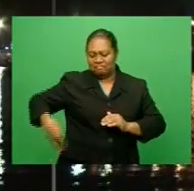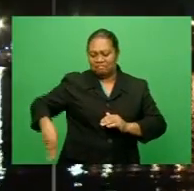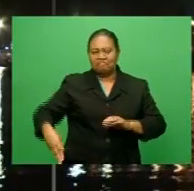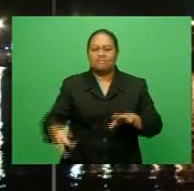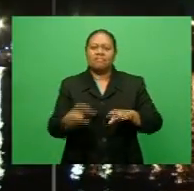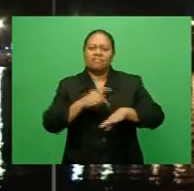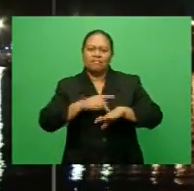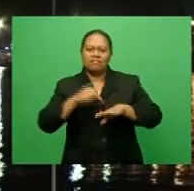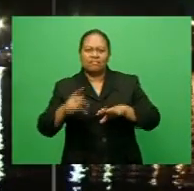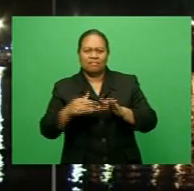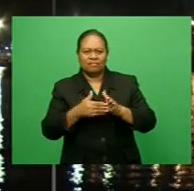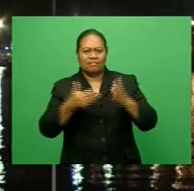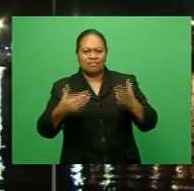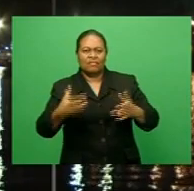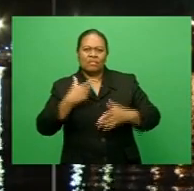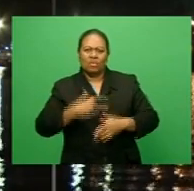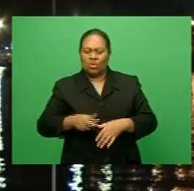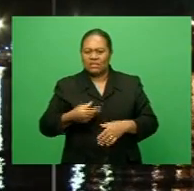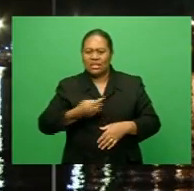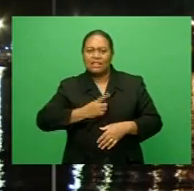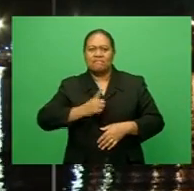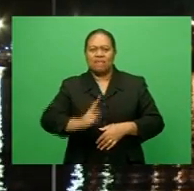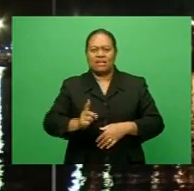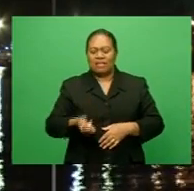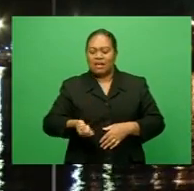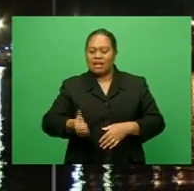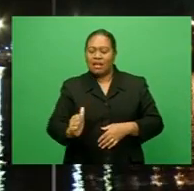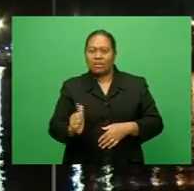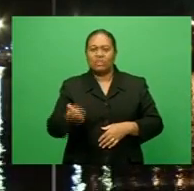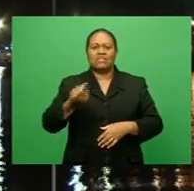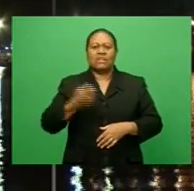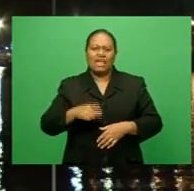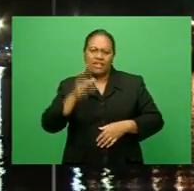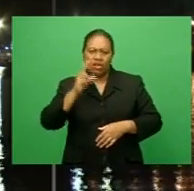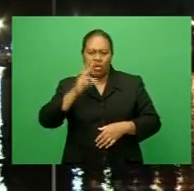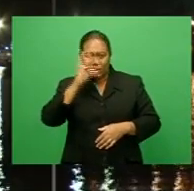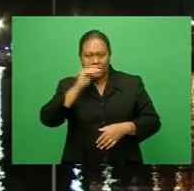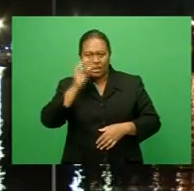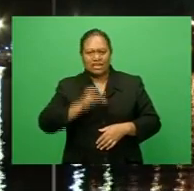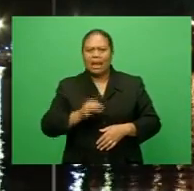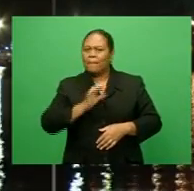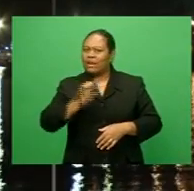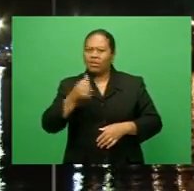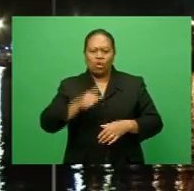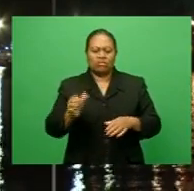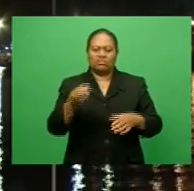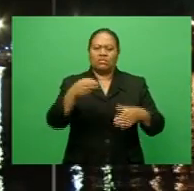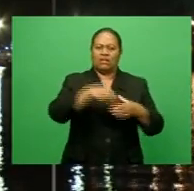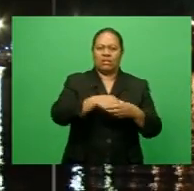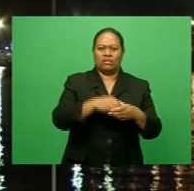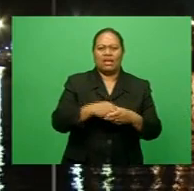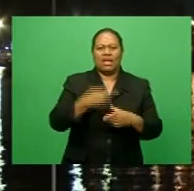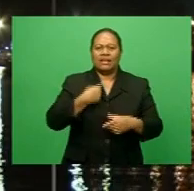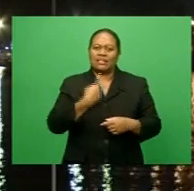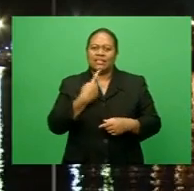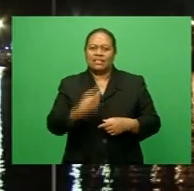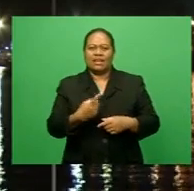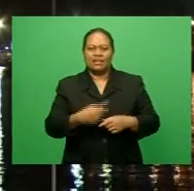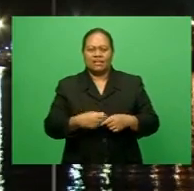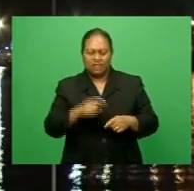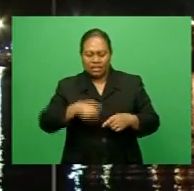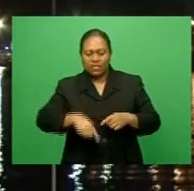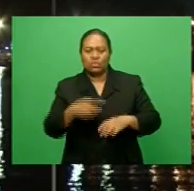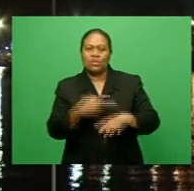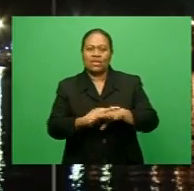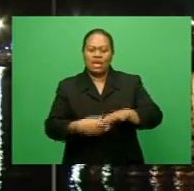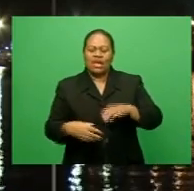allegedly claimed travel and accommodation allowances they were not entitled to are expected to be charged by the Fiji Independent Commission Against Corruption